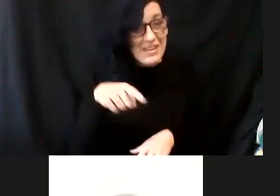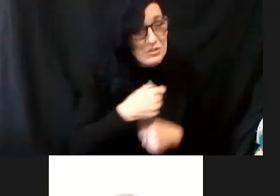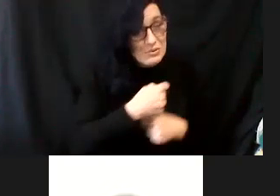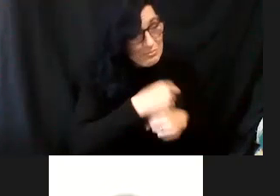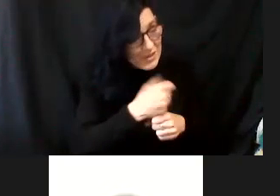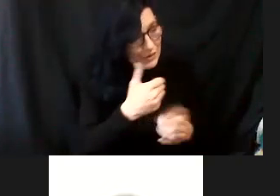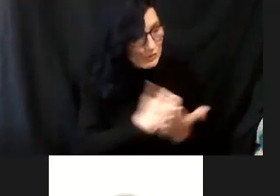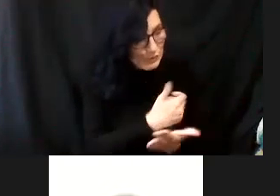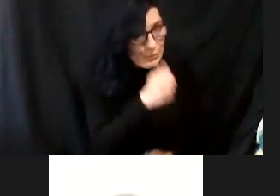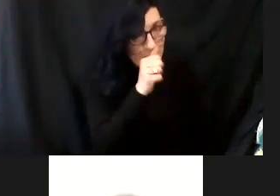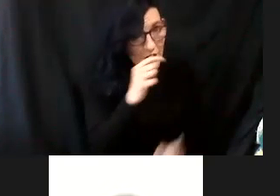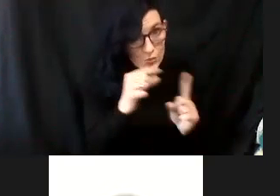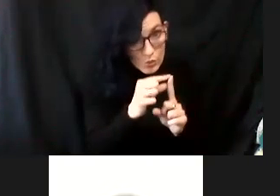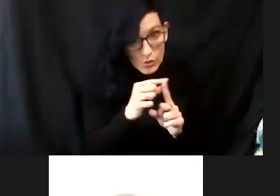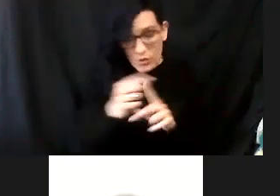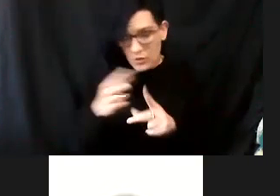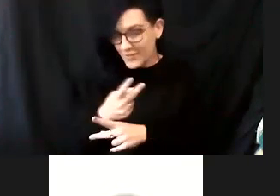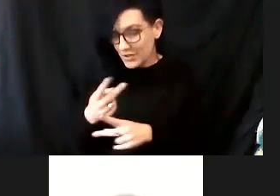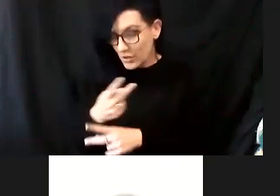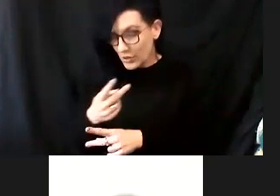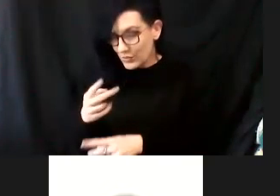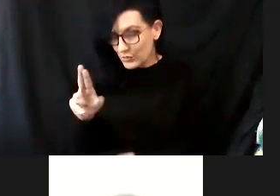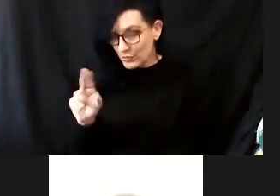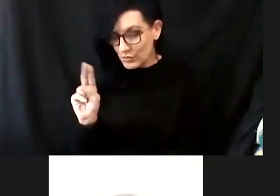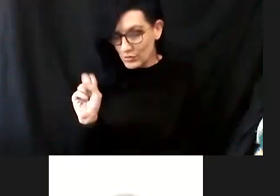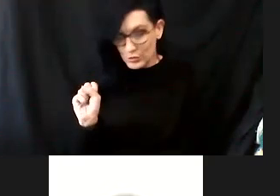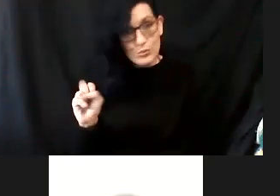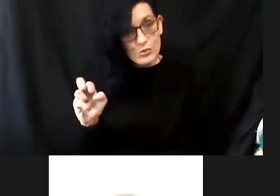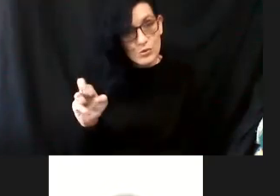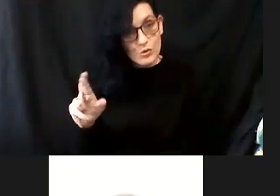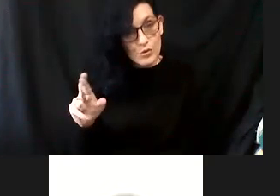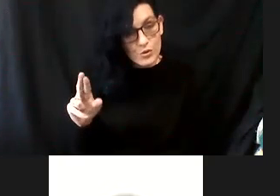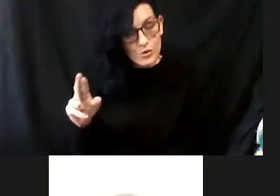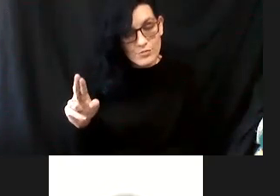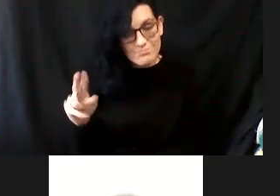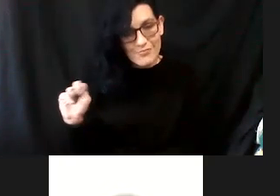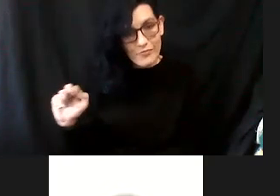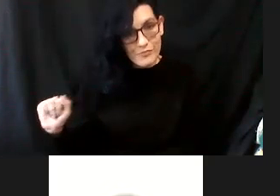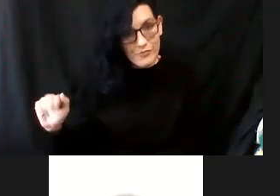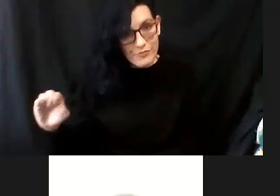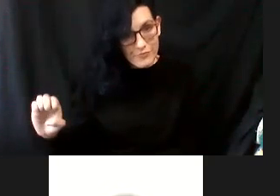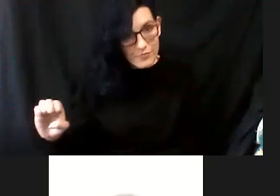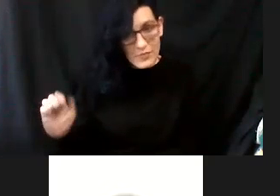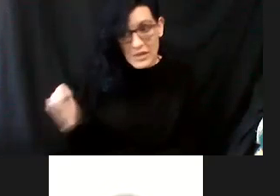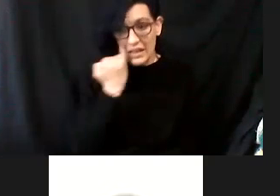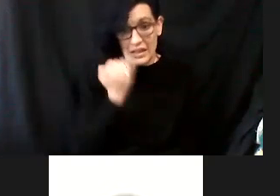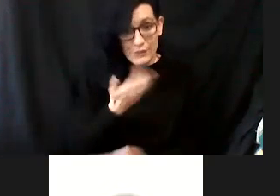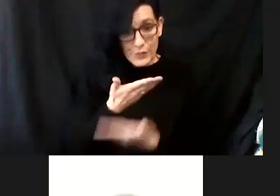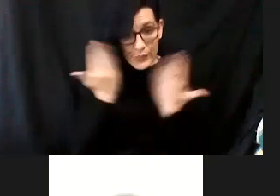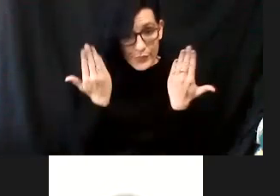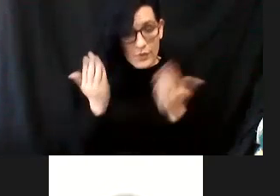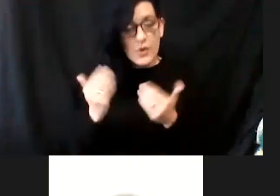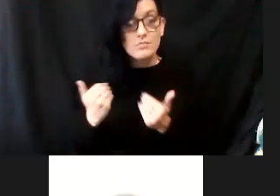is. And if you don't have one, you can create an account. So I just sent a link to